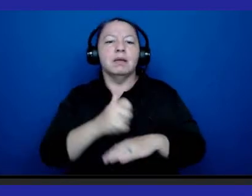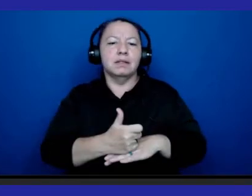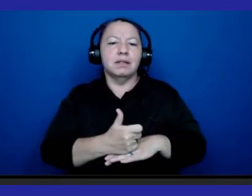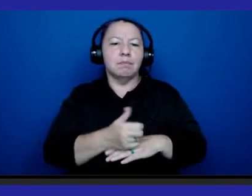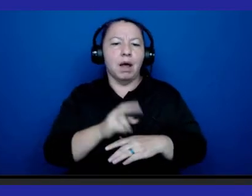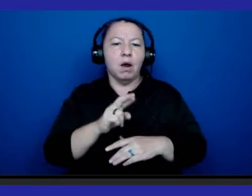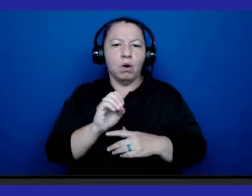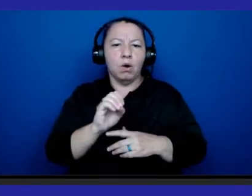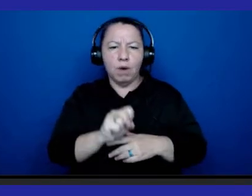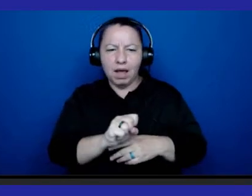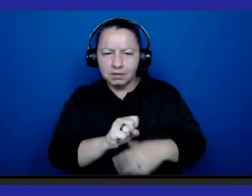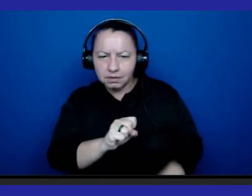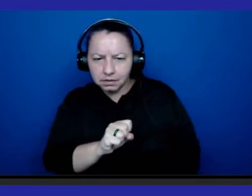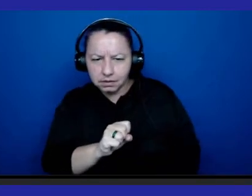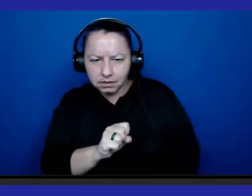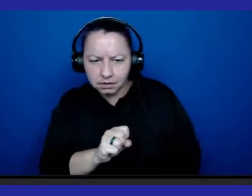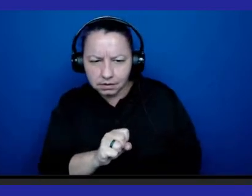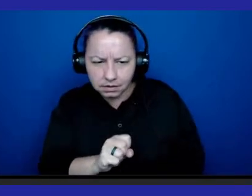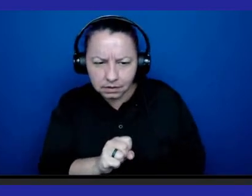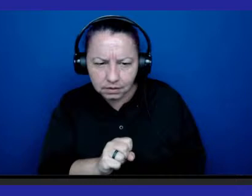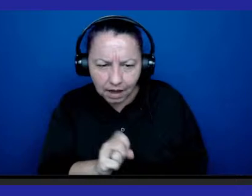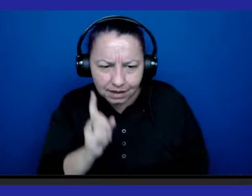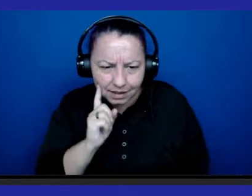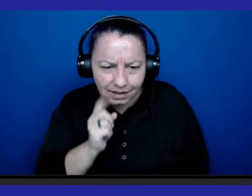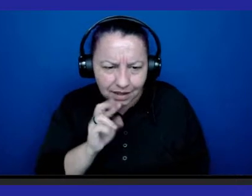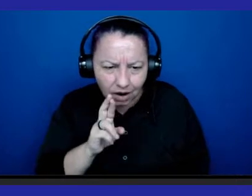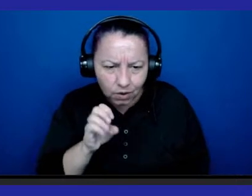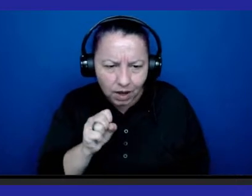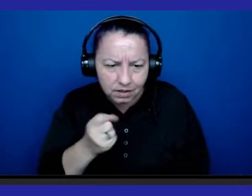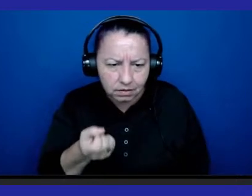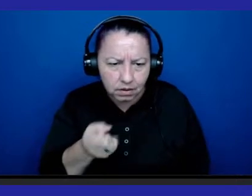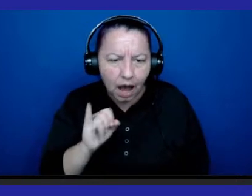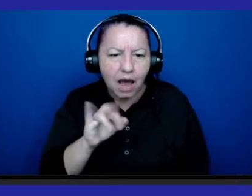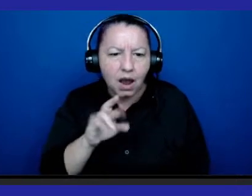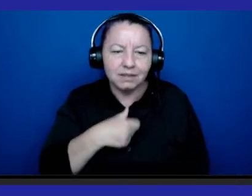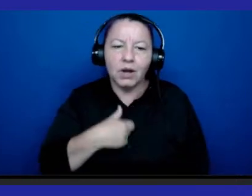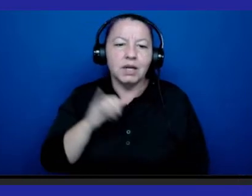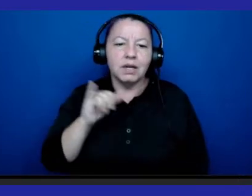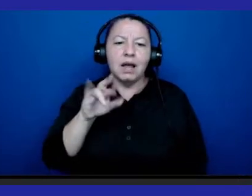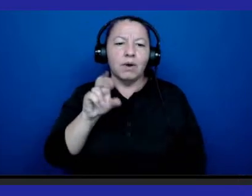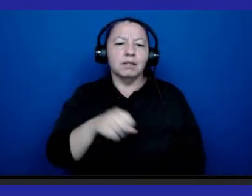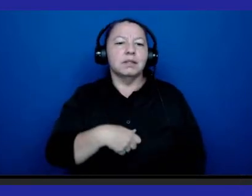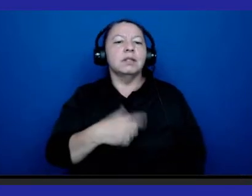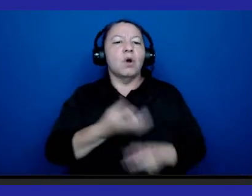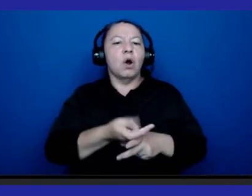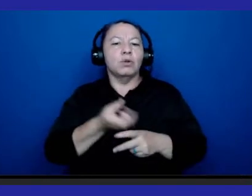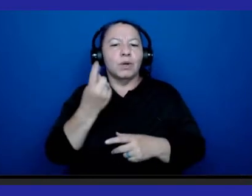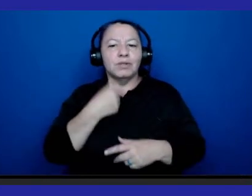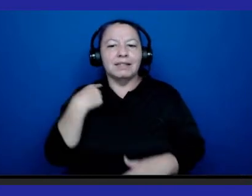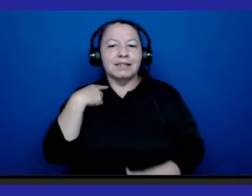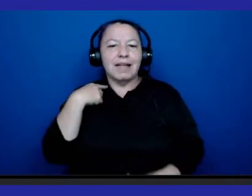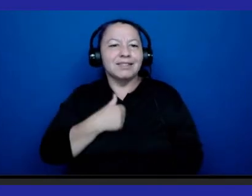terms of what we need to look at and what the implementation strategy needs to be. Next.